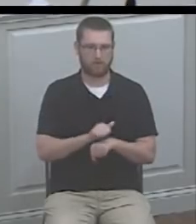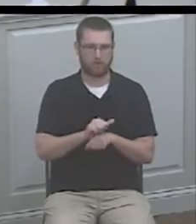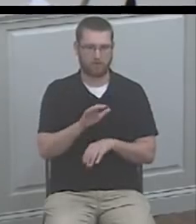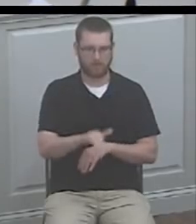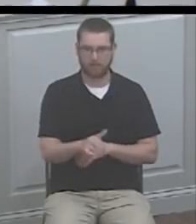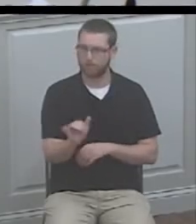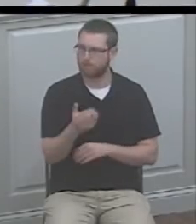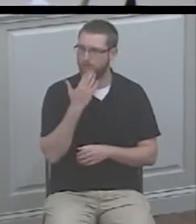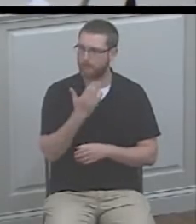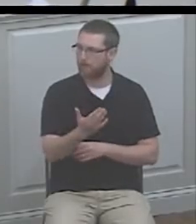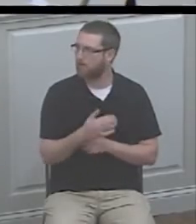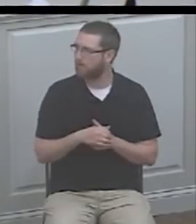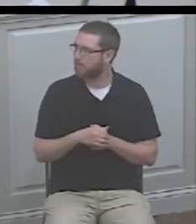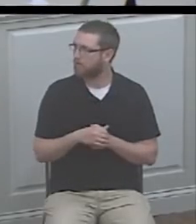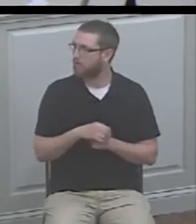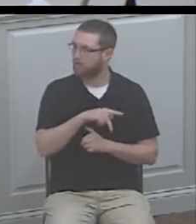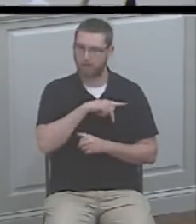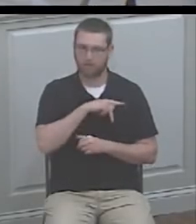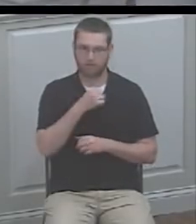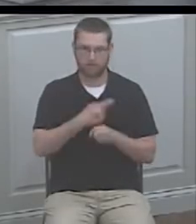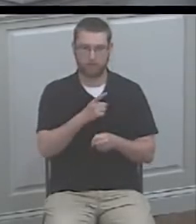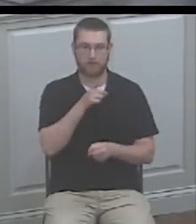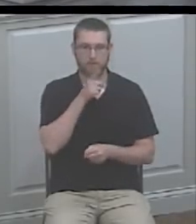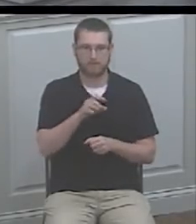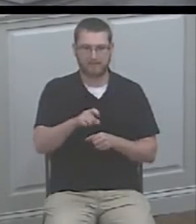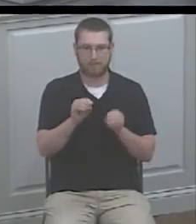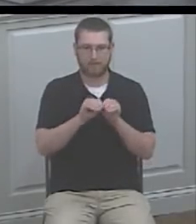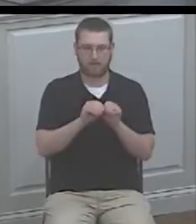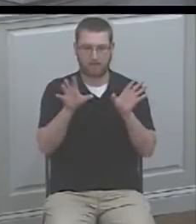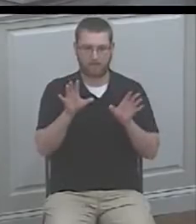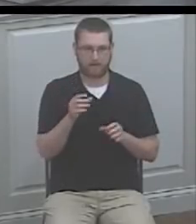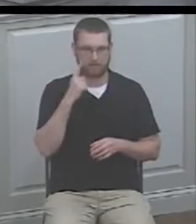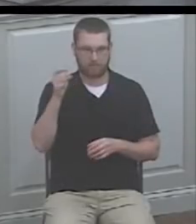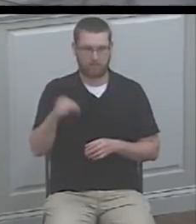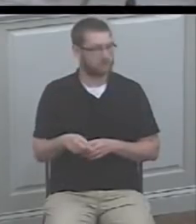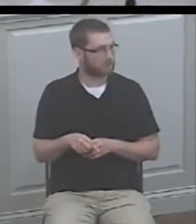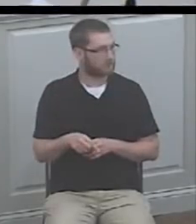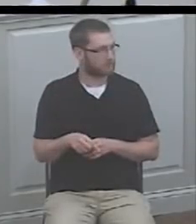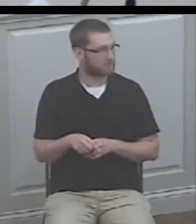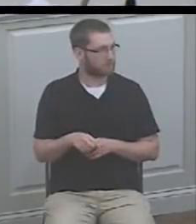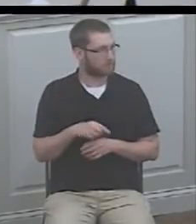but I just want to make sure, because there needs to be clarification here. Uh-huh. Well,